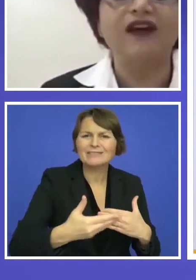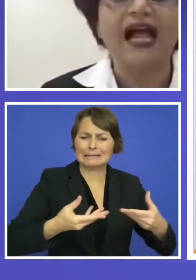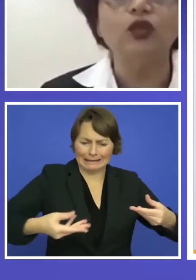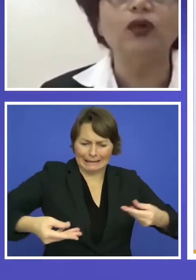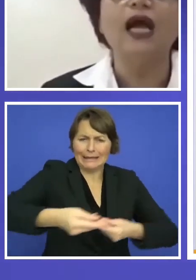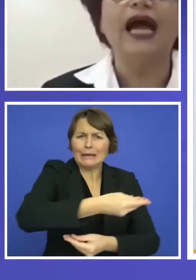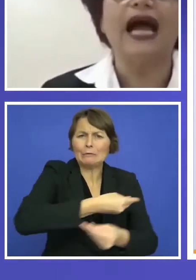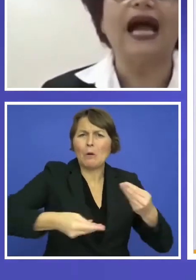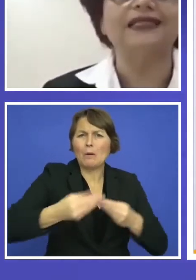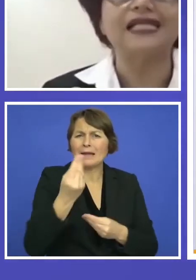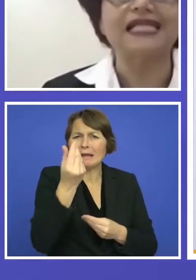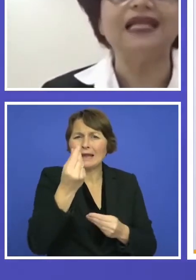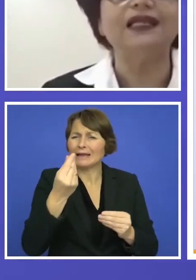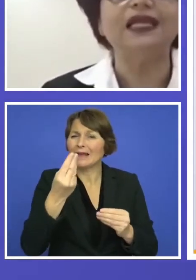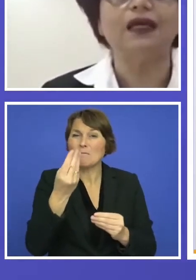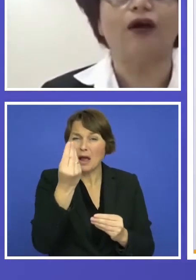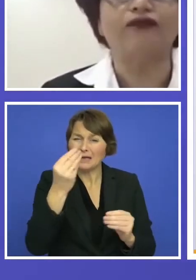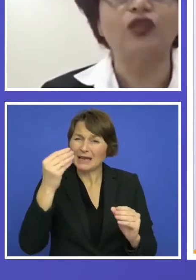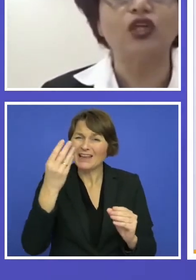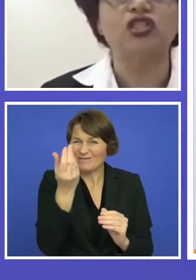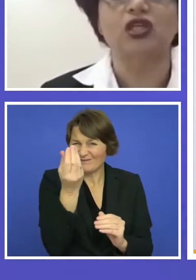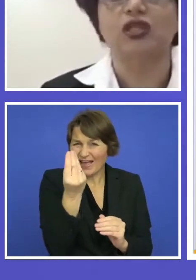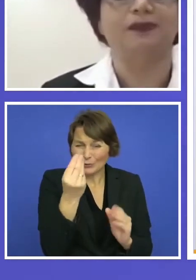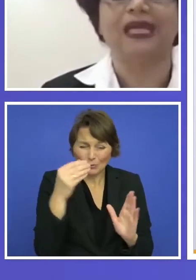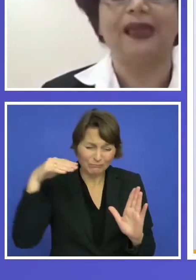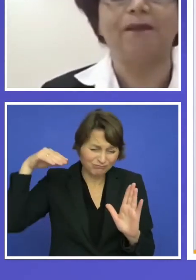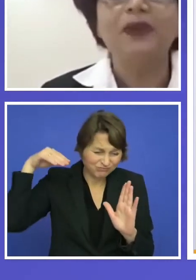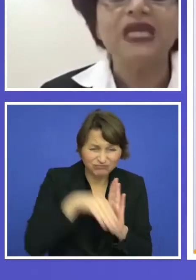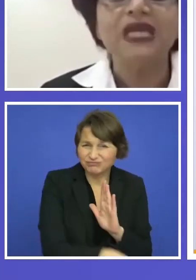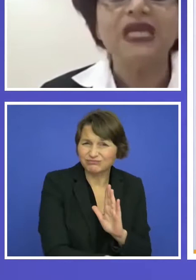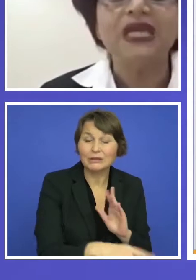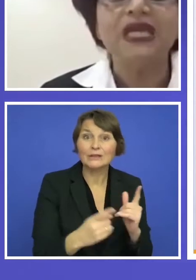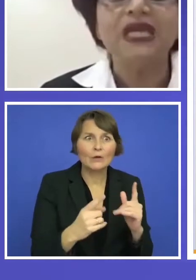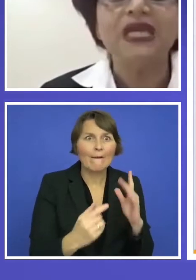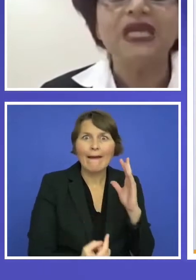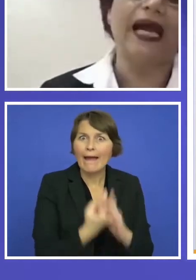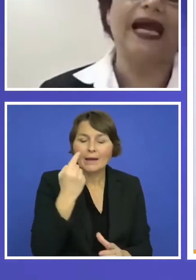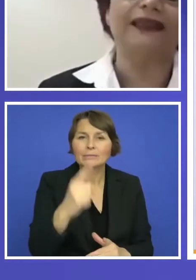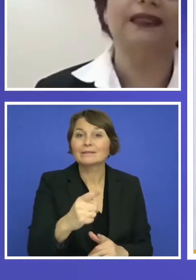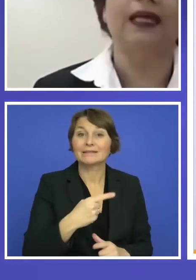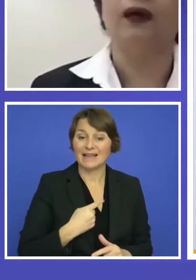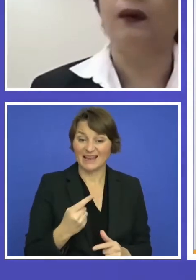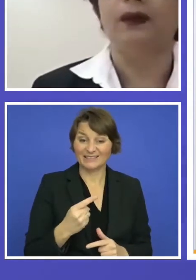lost its value and the salary of nurses became peanuts